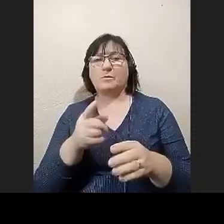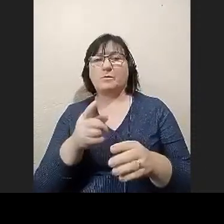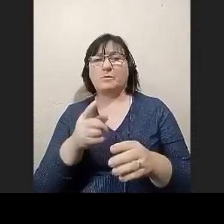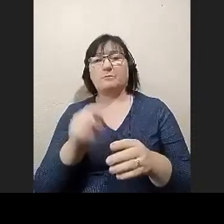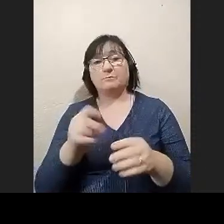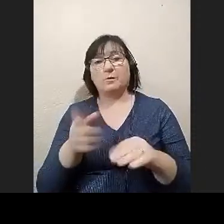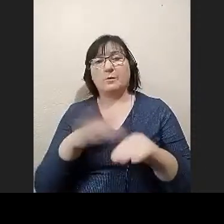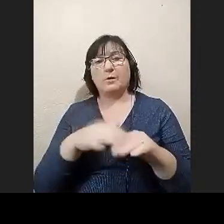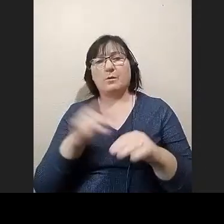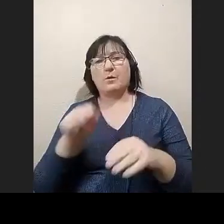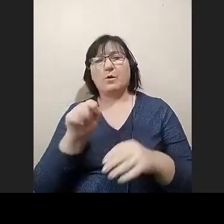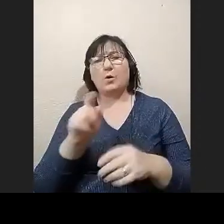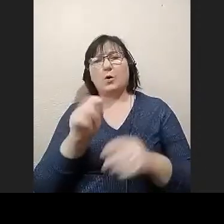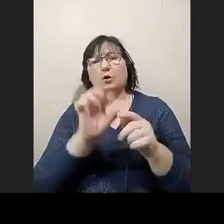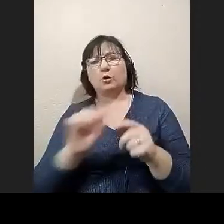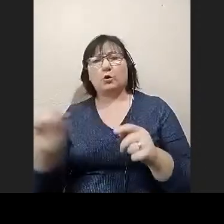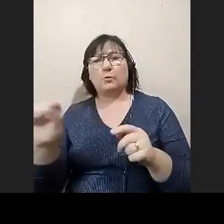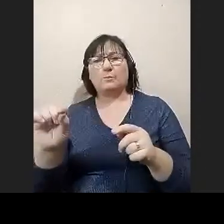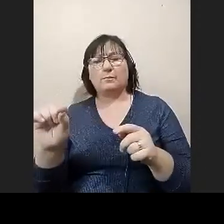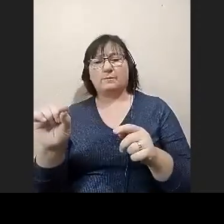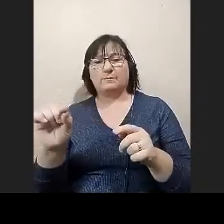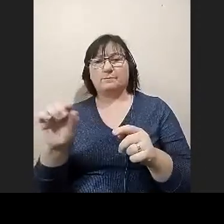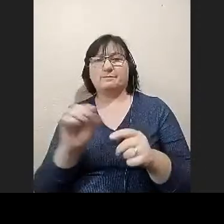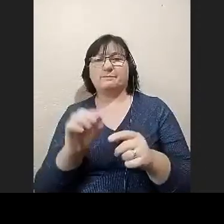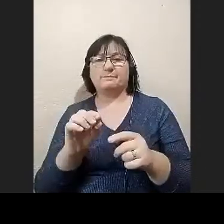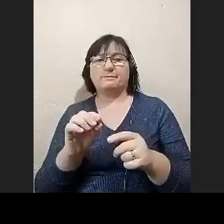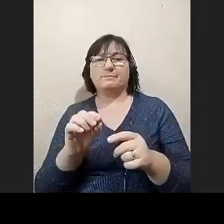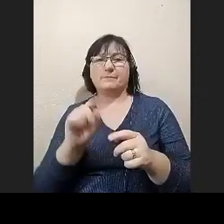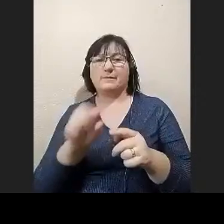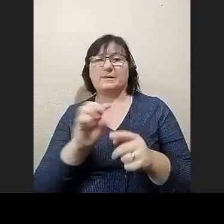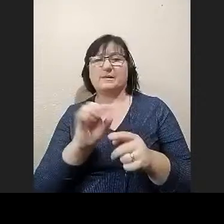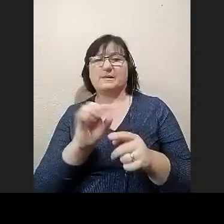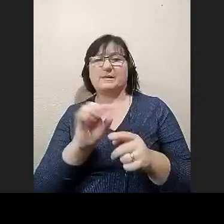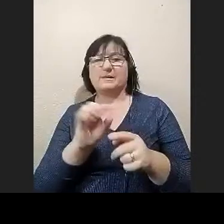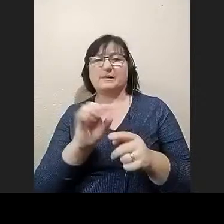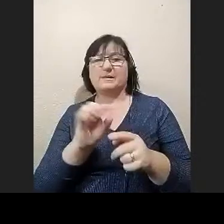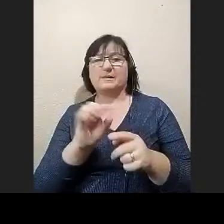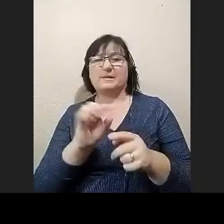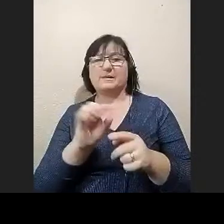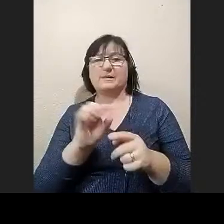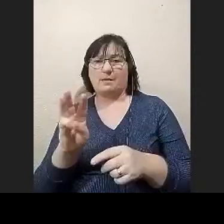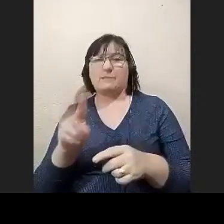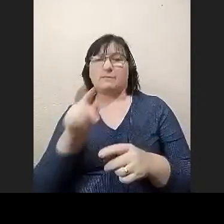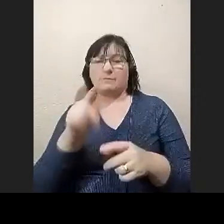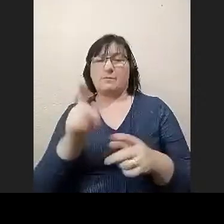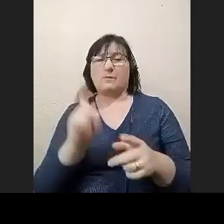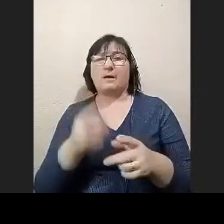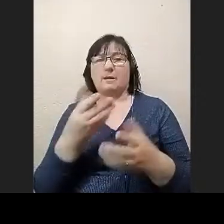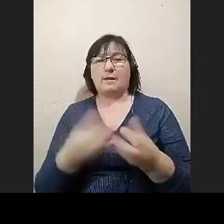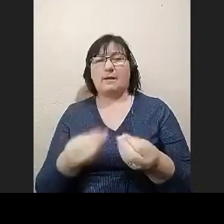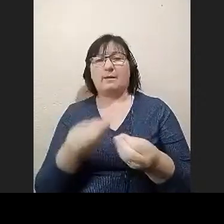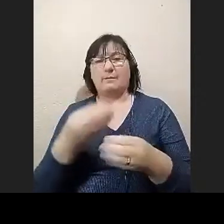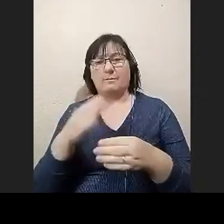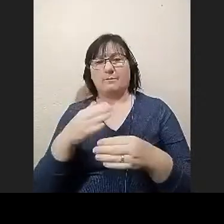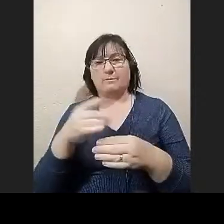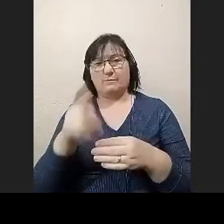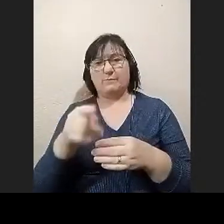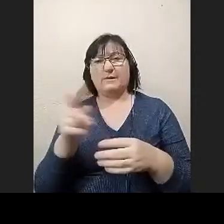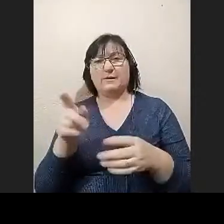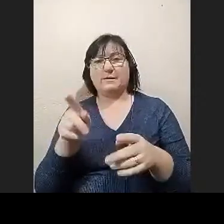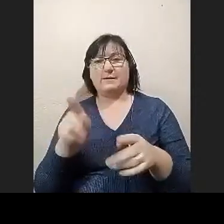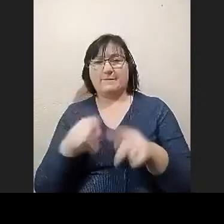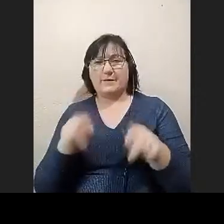on the SARS website. We would now like to invite Mr. Martin Naidu to the